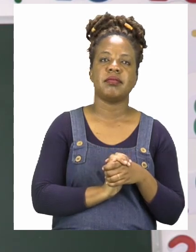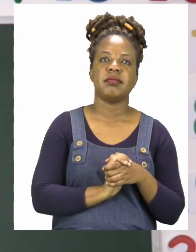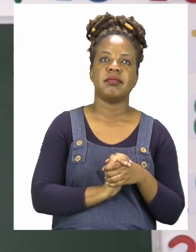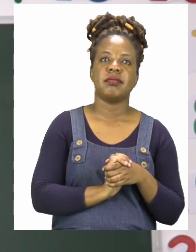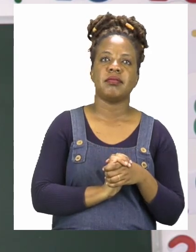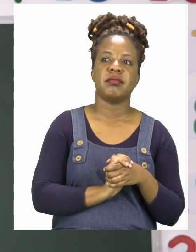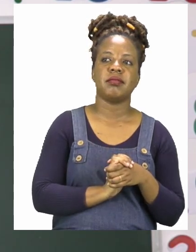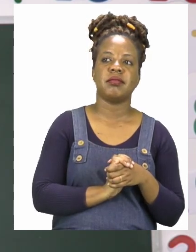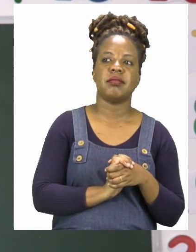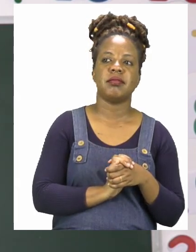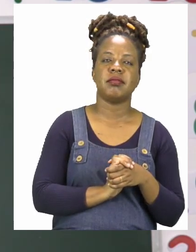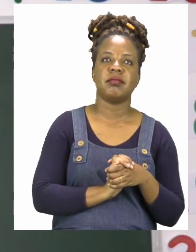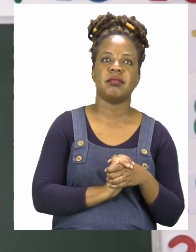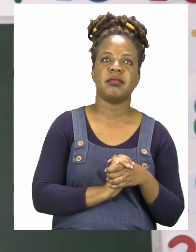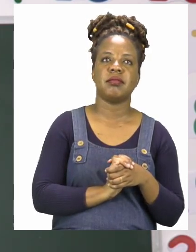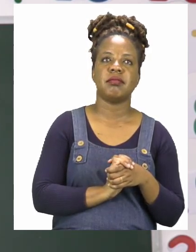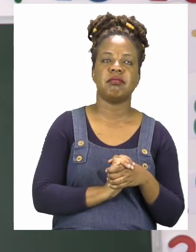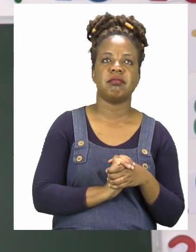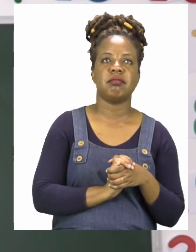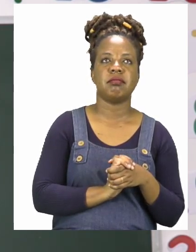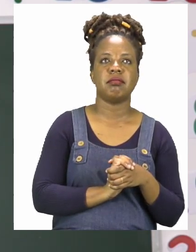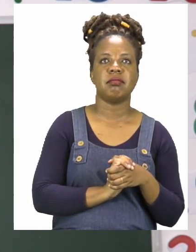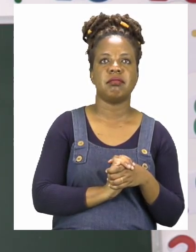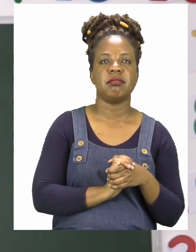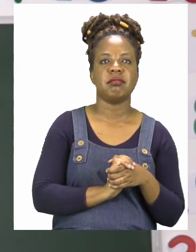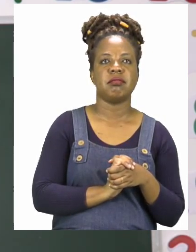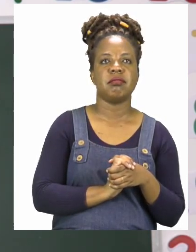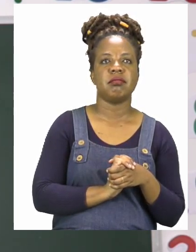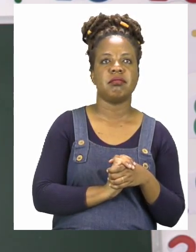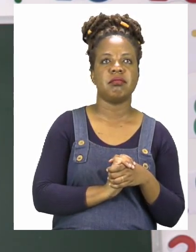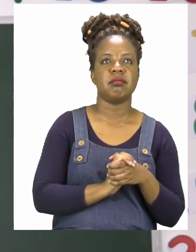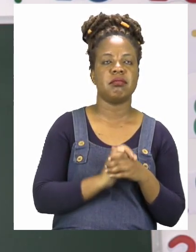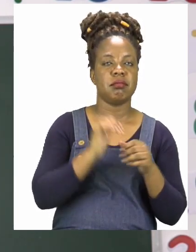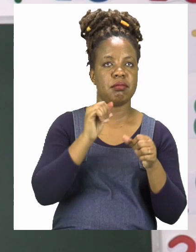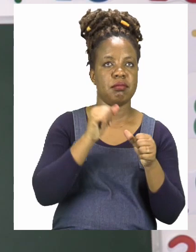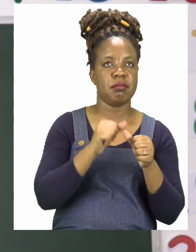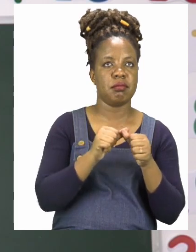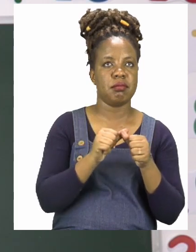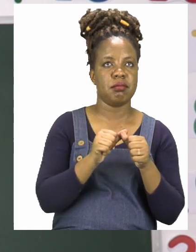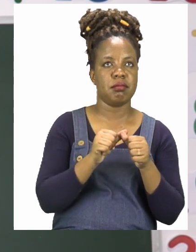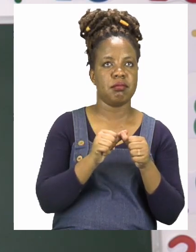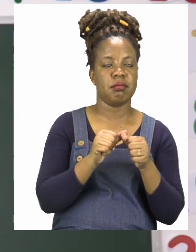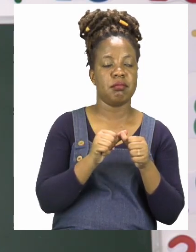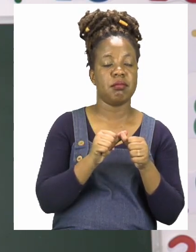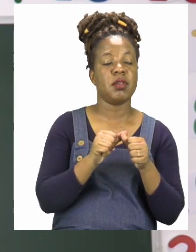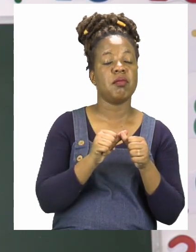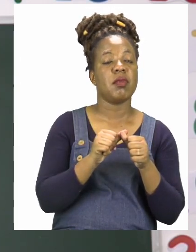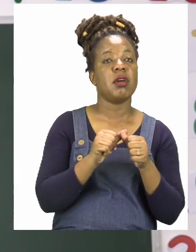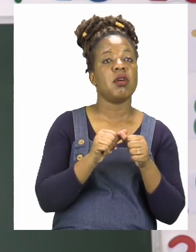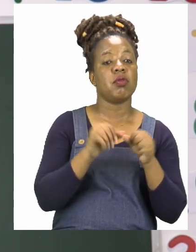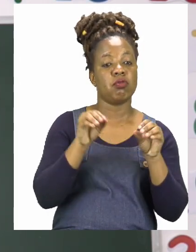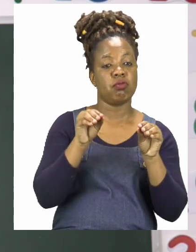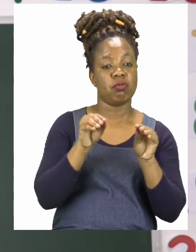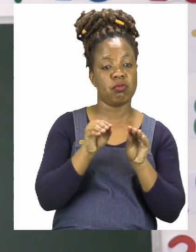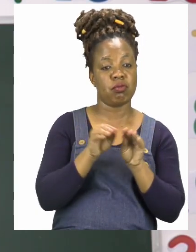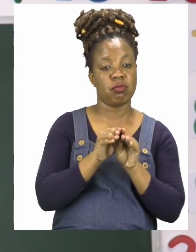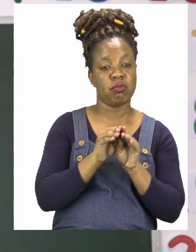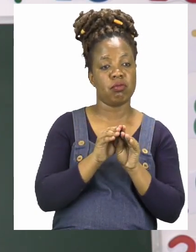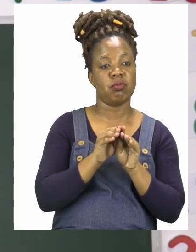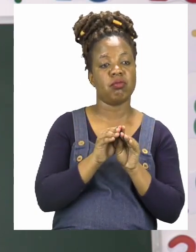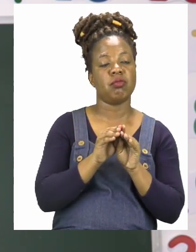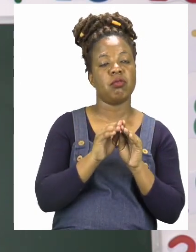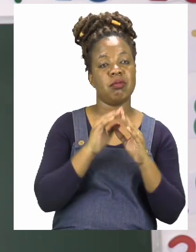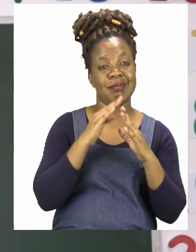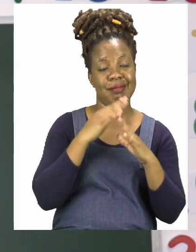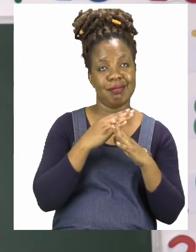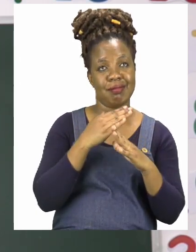So remember, when you're doing this one, you need to first check which number or which unit is there so that you'll be able to